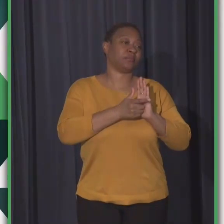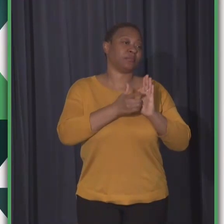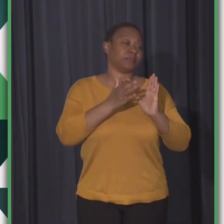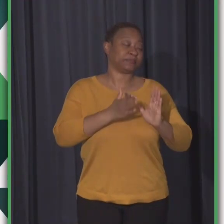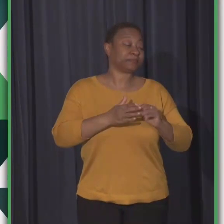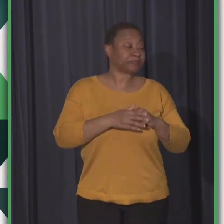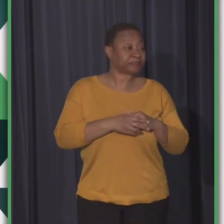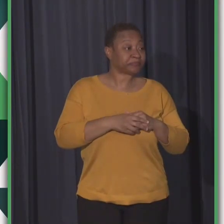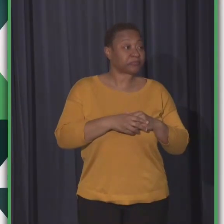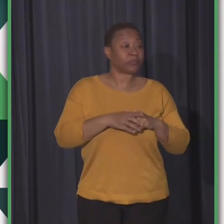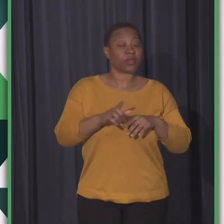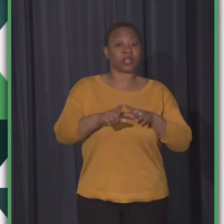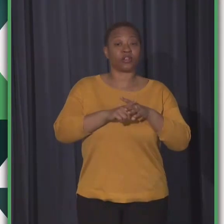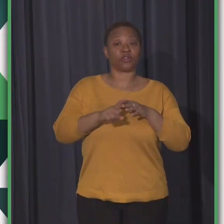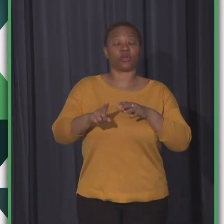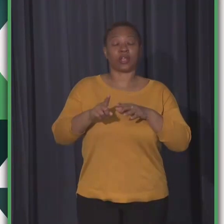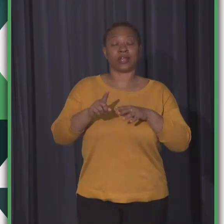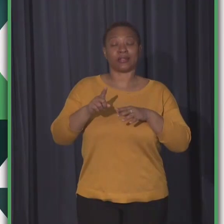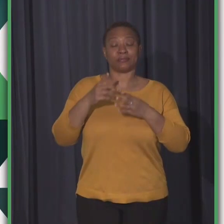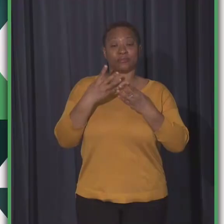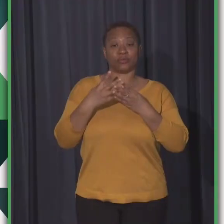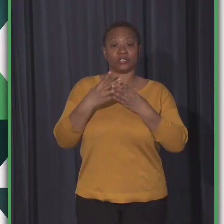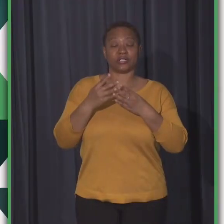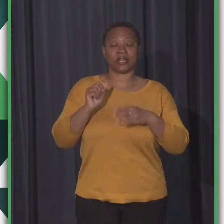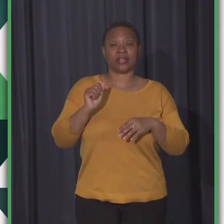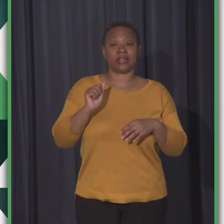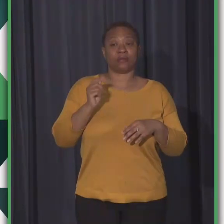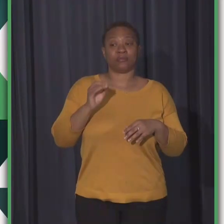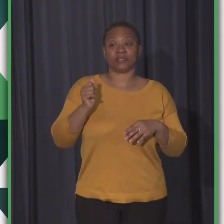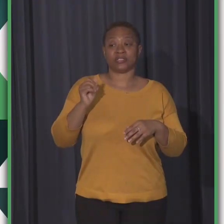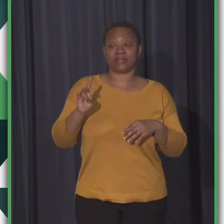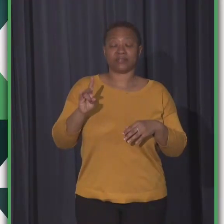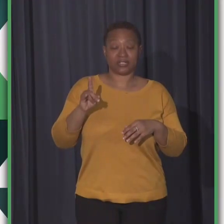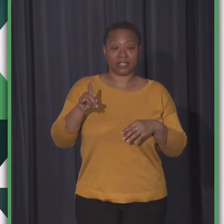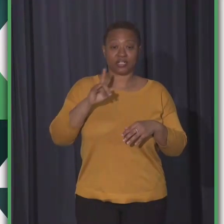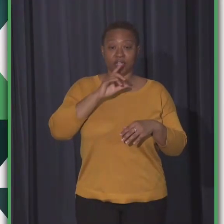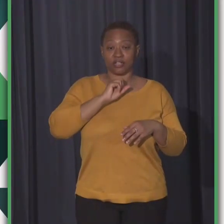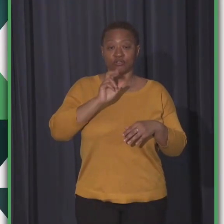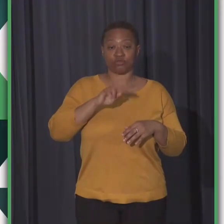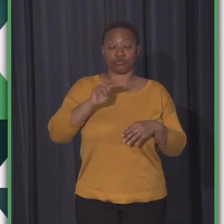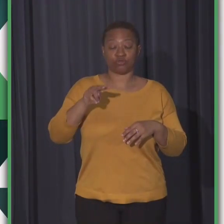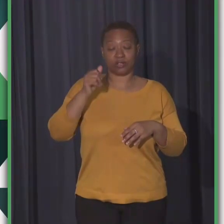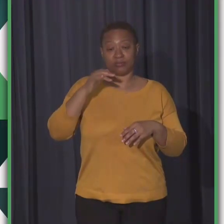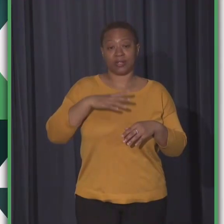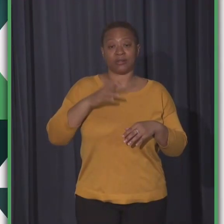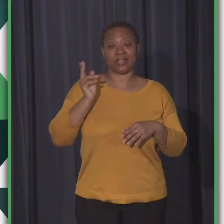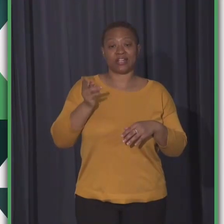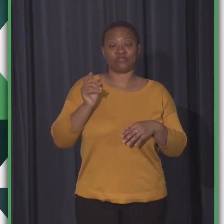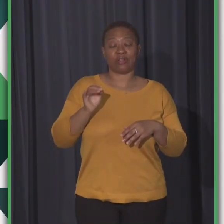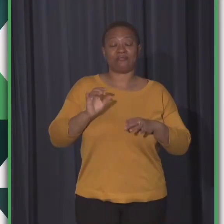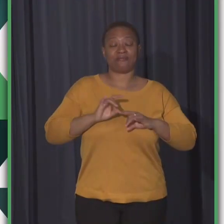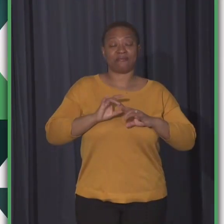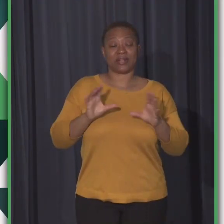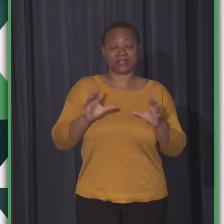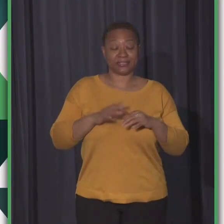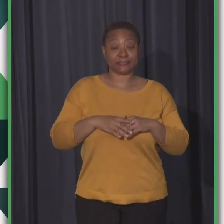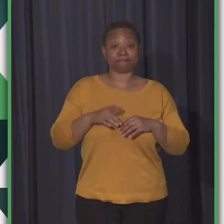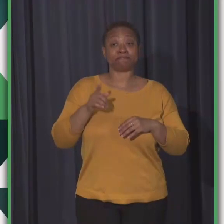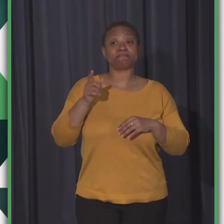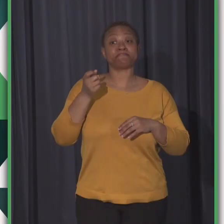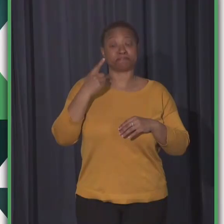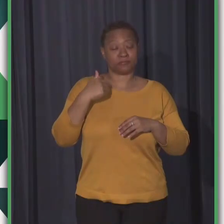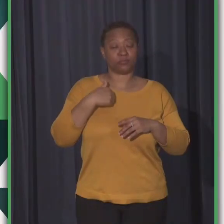We had an escaped prisoner on April 17, 2025. This involved a 22-year-old male with a history of violence. He is